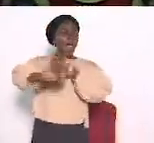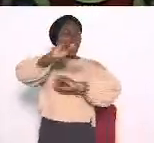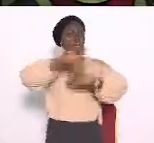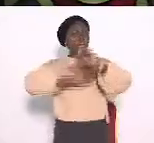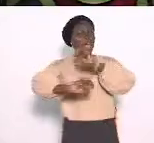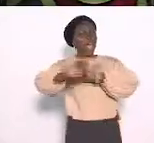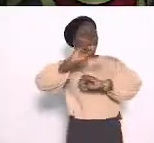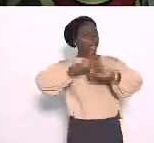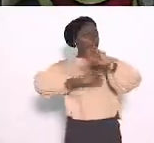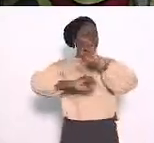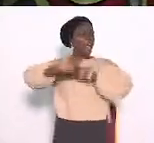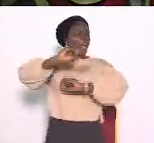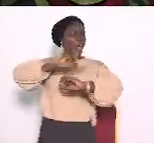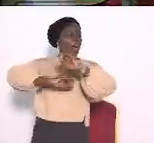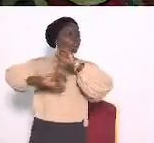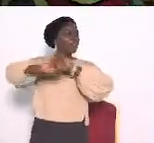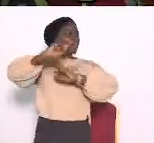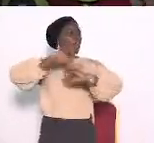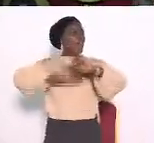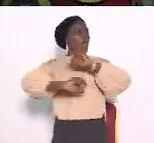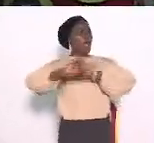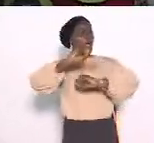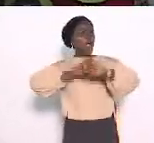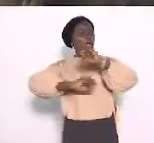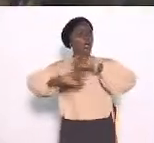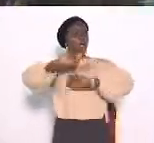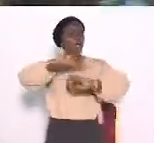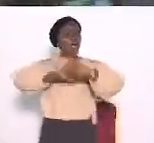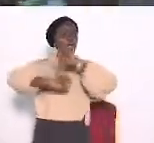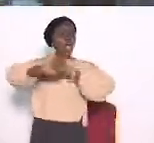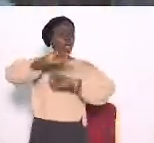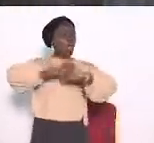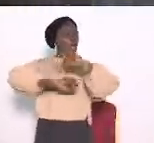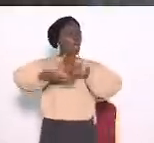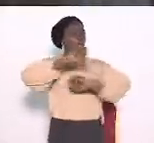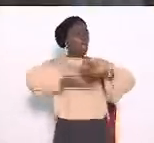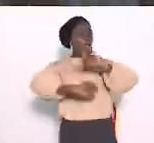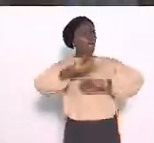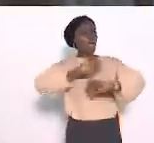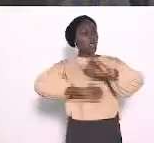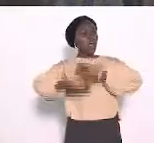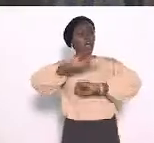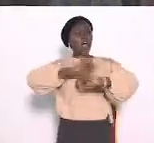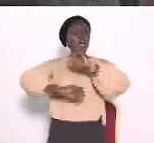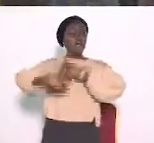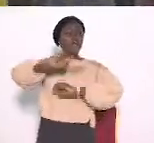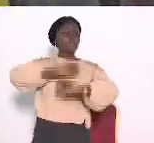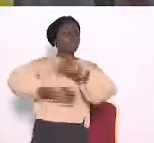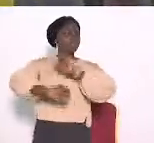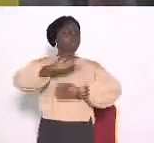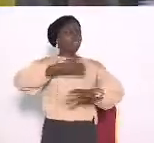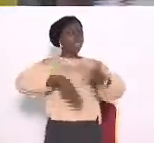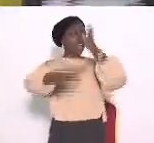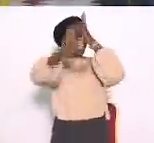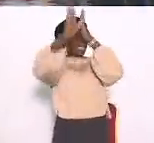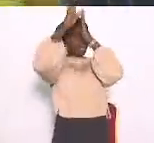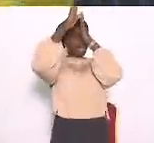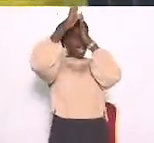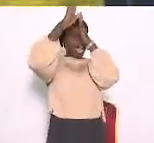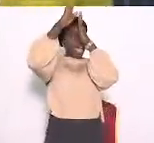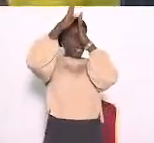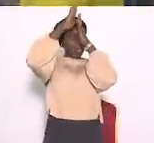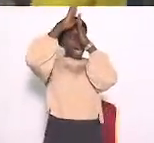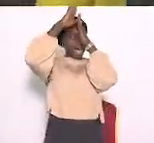BAA lift up your hands right now SH Baba Baba oh